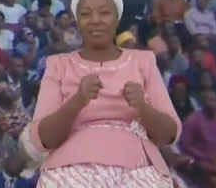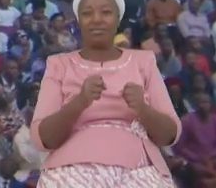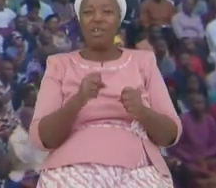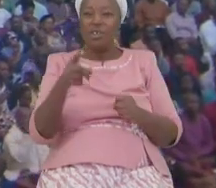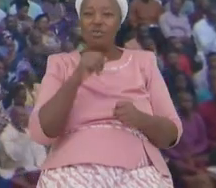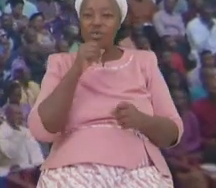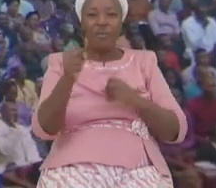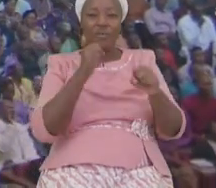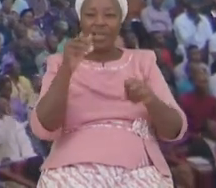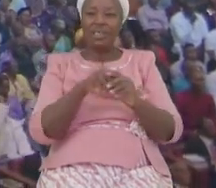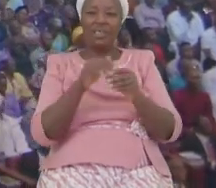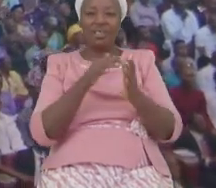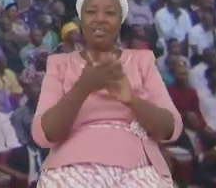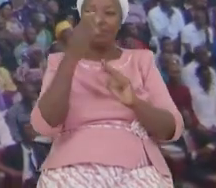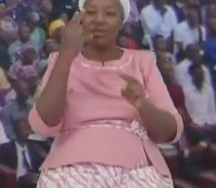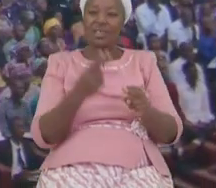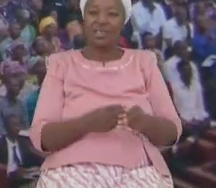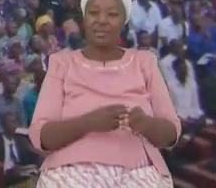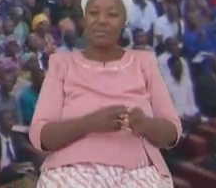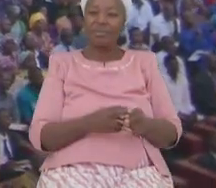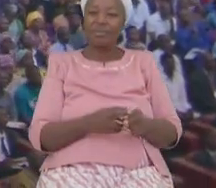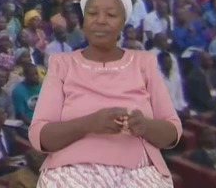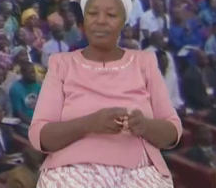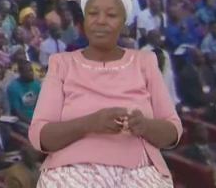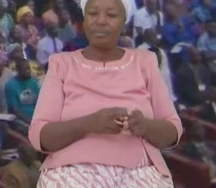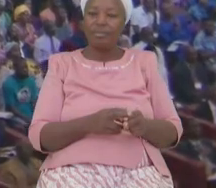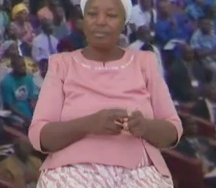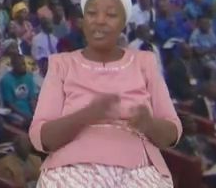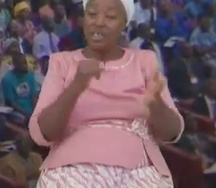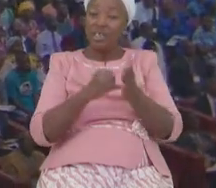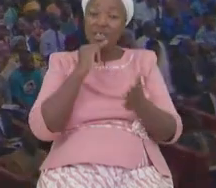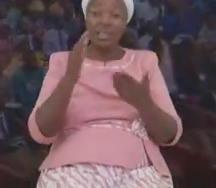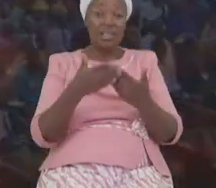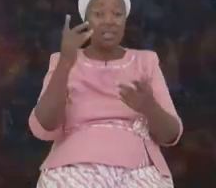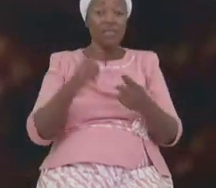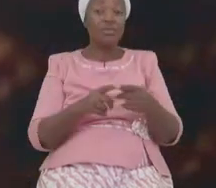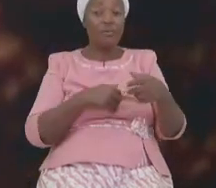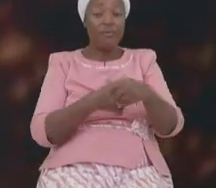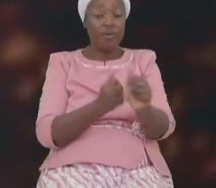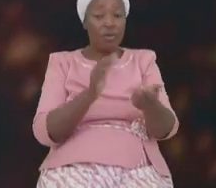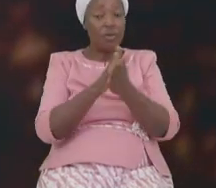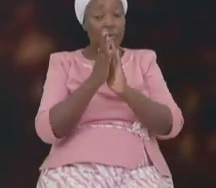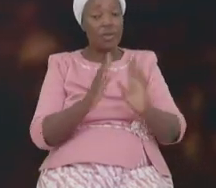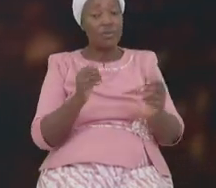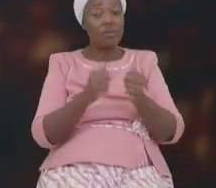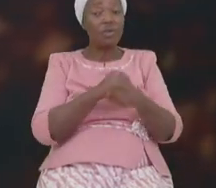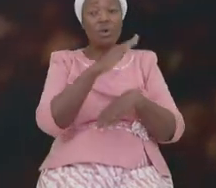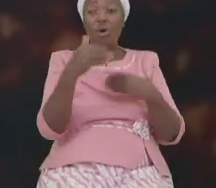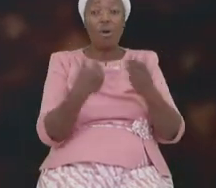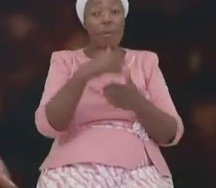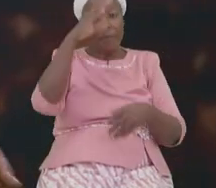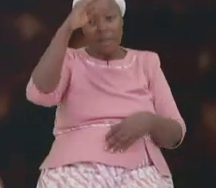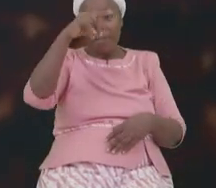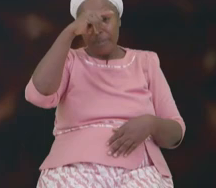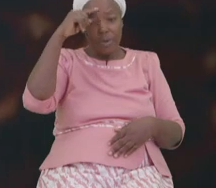not fighting Jesus' name. It's easy to follow peace with all men, because if